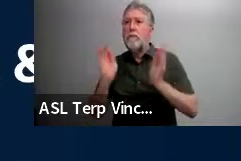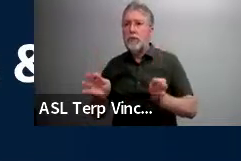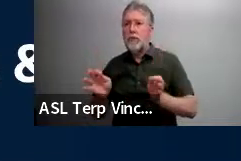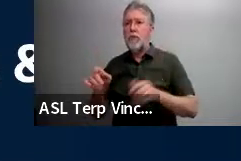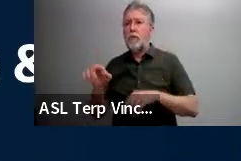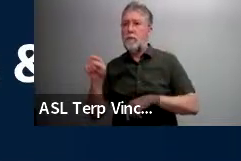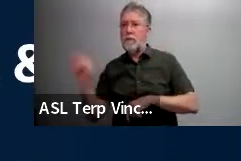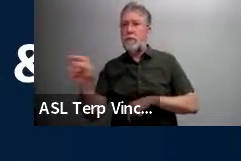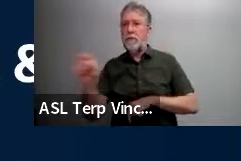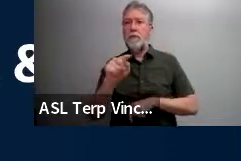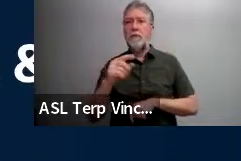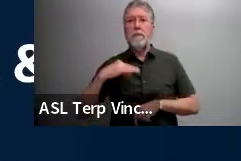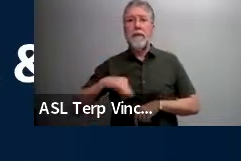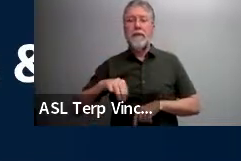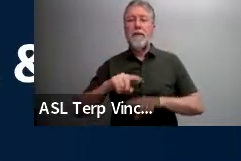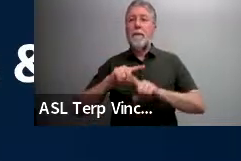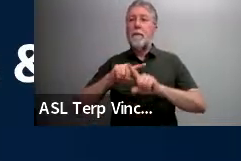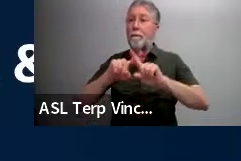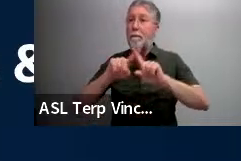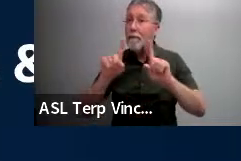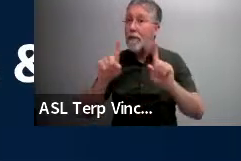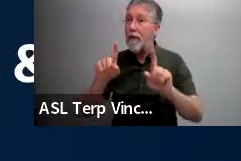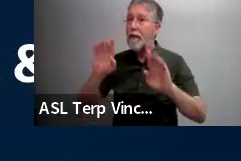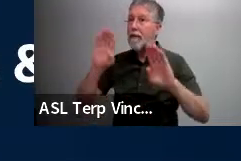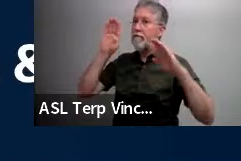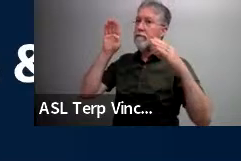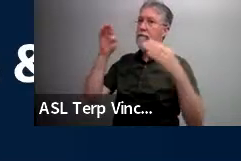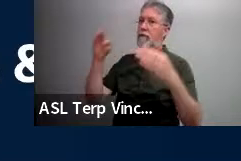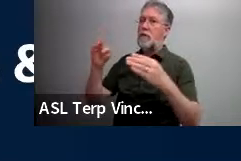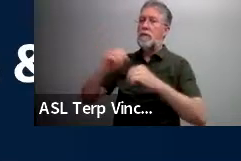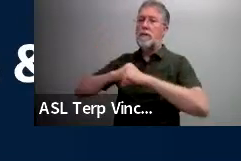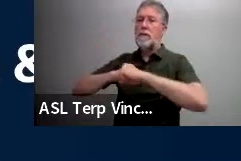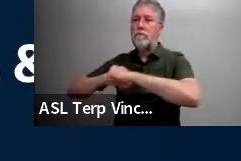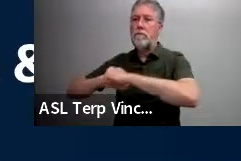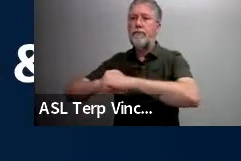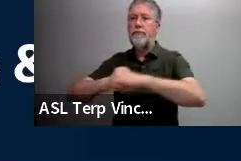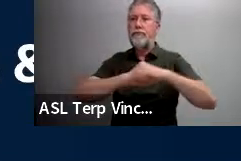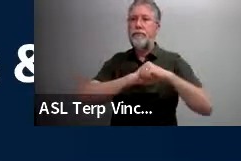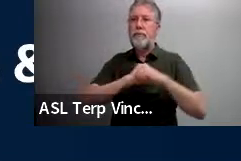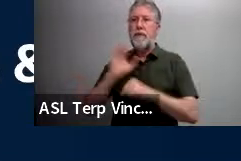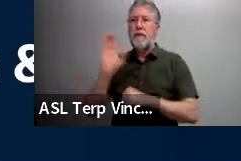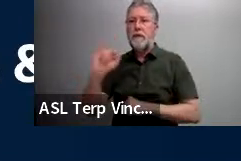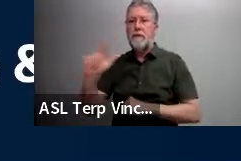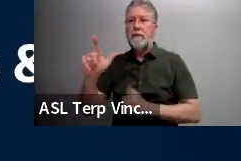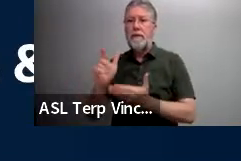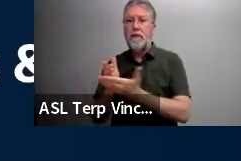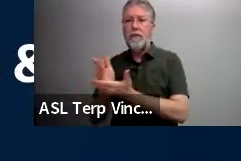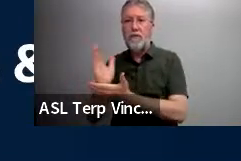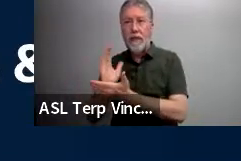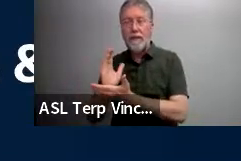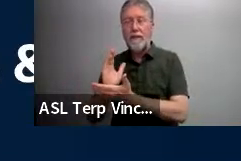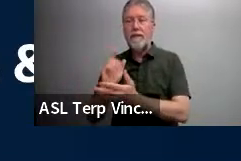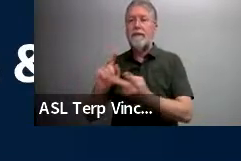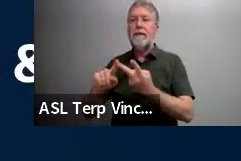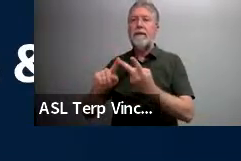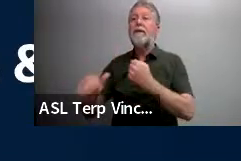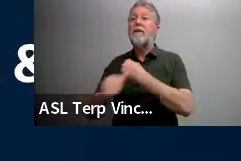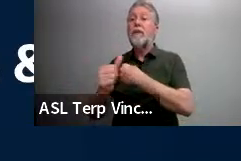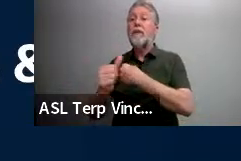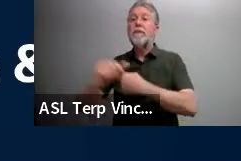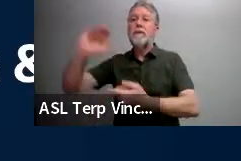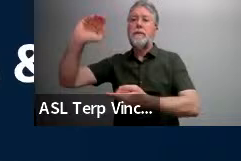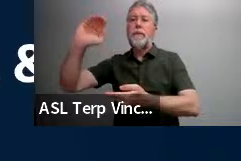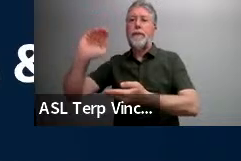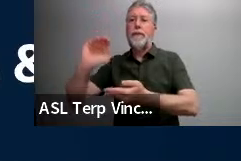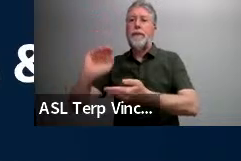but while really centering civil rights and civil liberties and ensuring that risks are also mitigated. So we can go